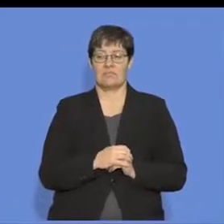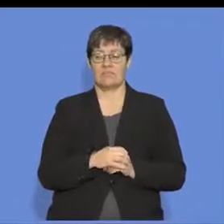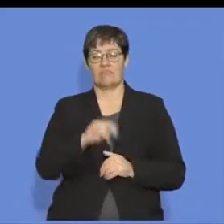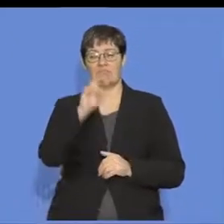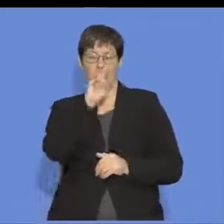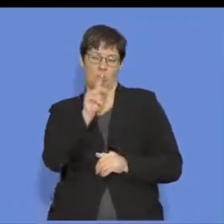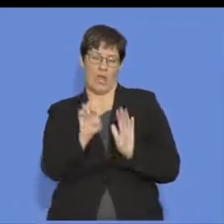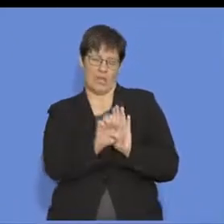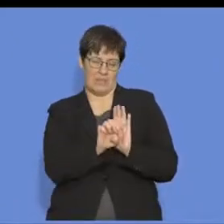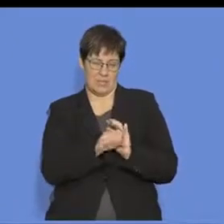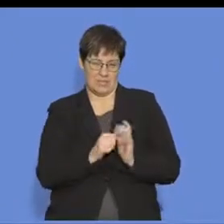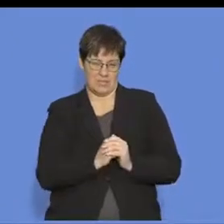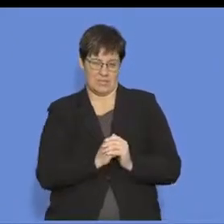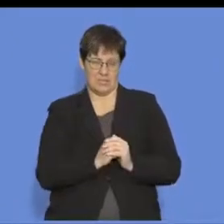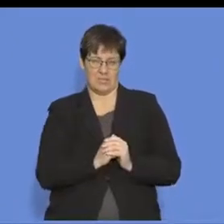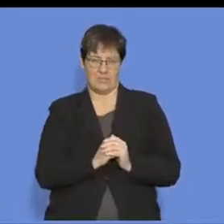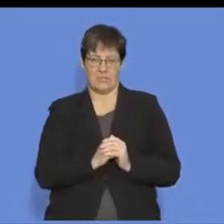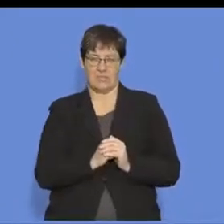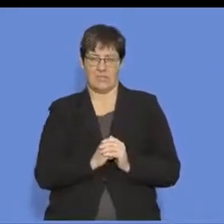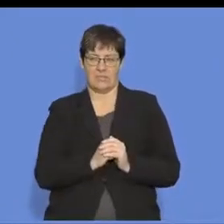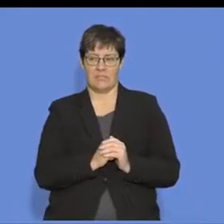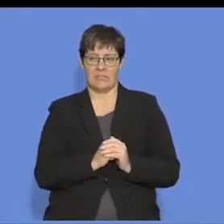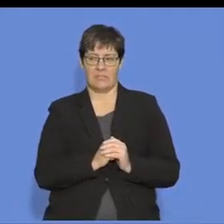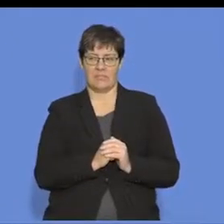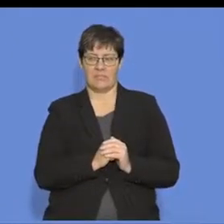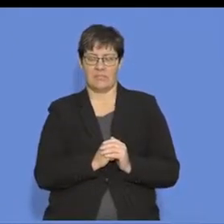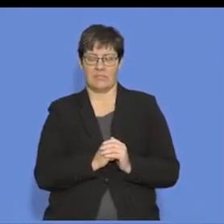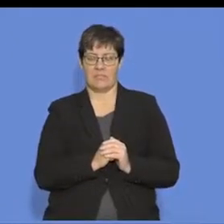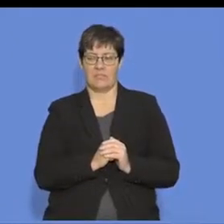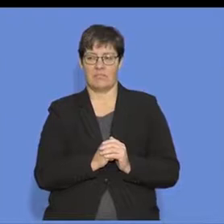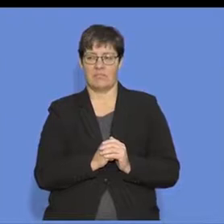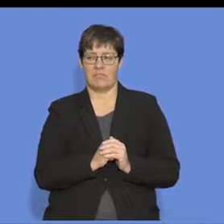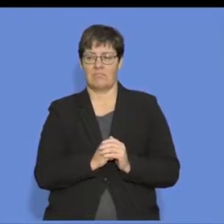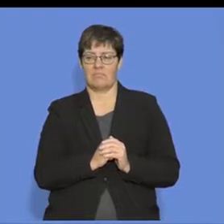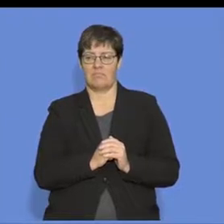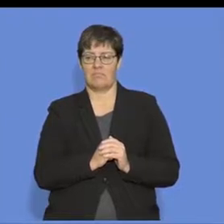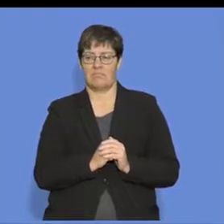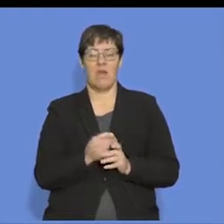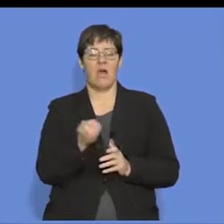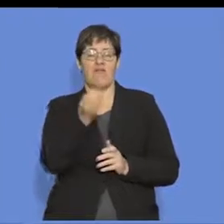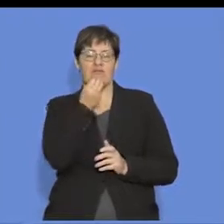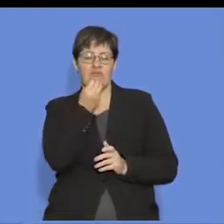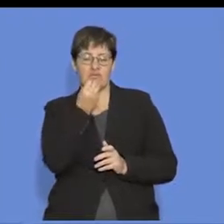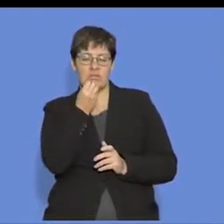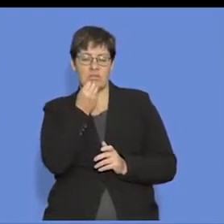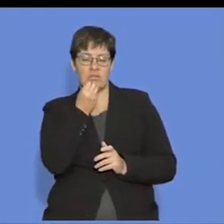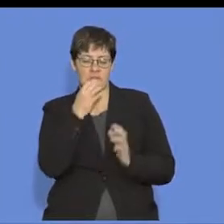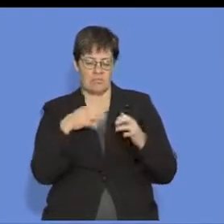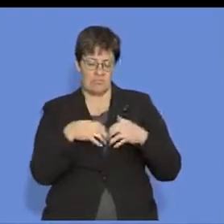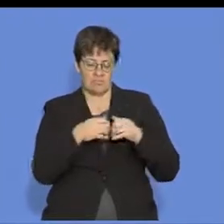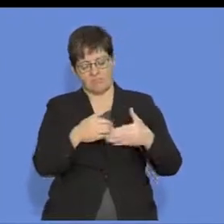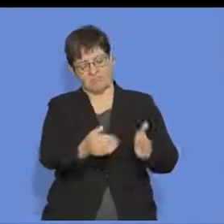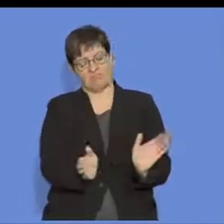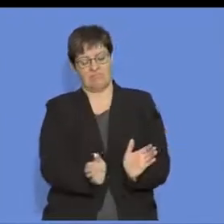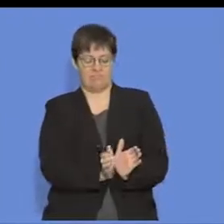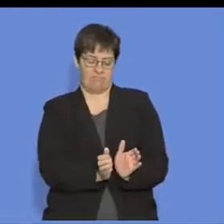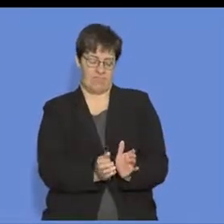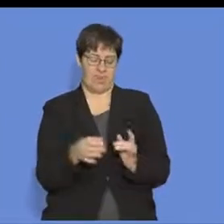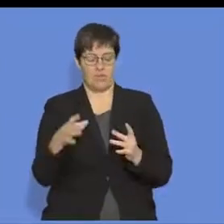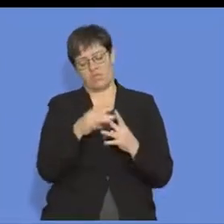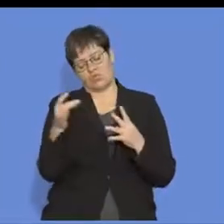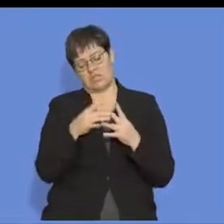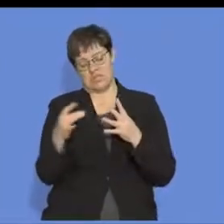So let's look at an example here. A meal can be made up as follows. So here we have to